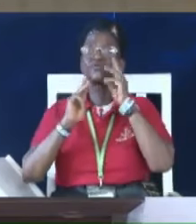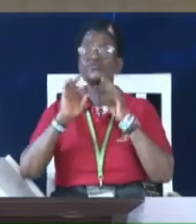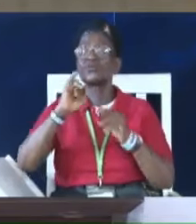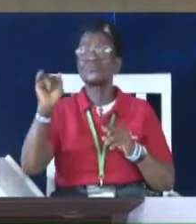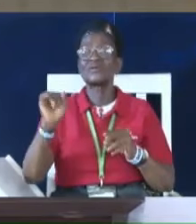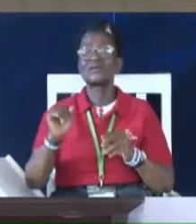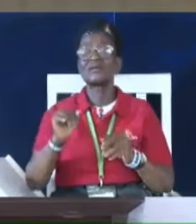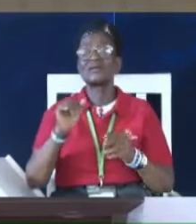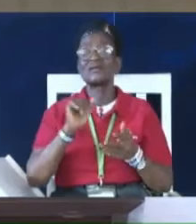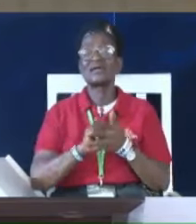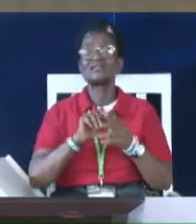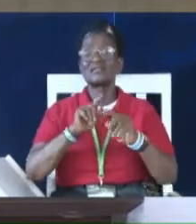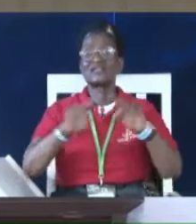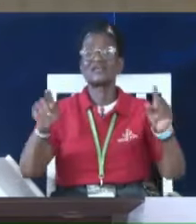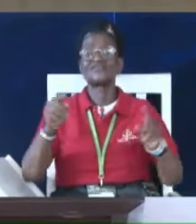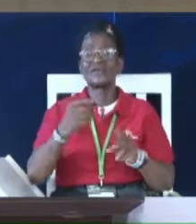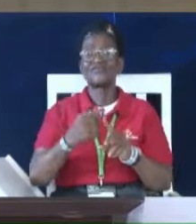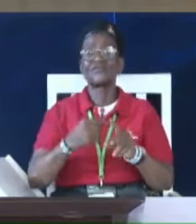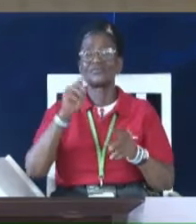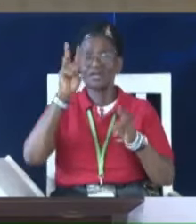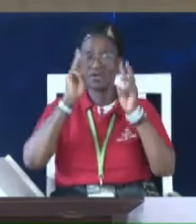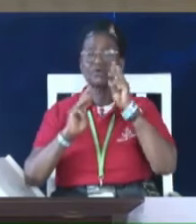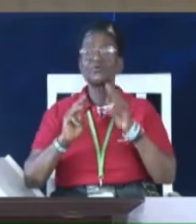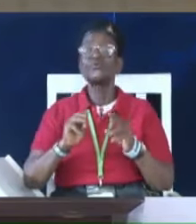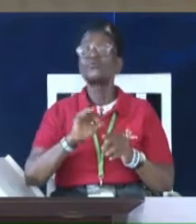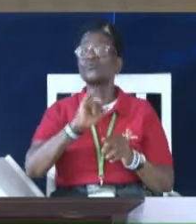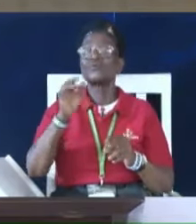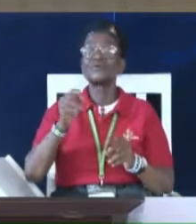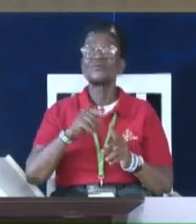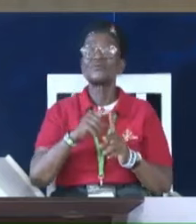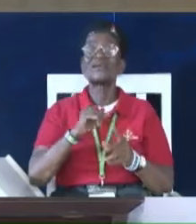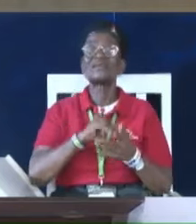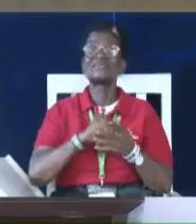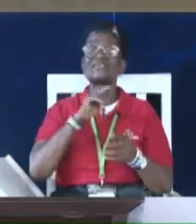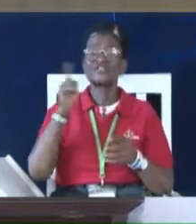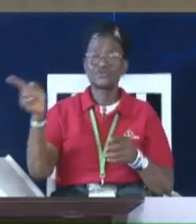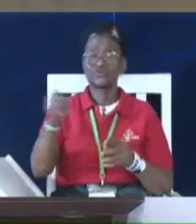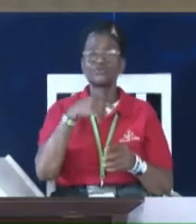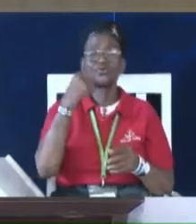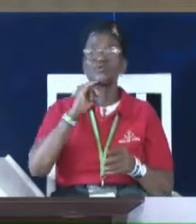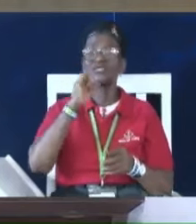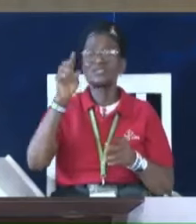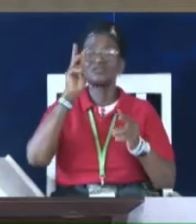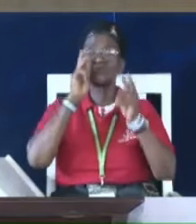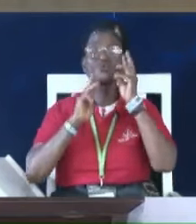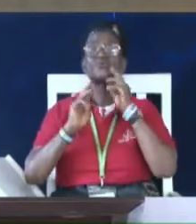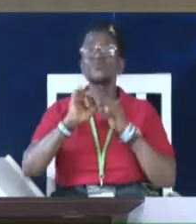And that's different from the weeping when it is you who is weeping.